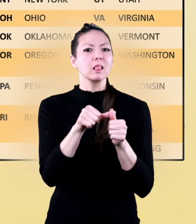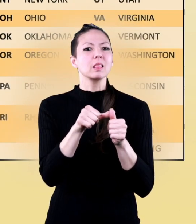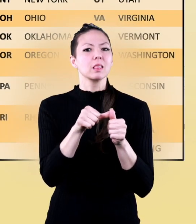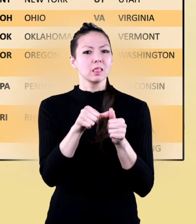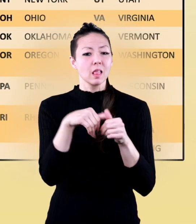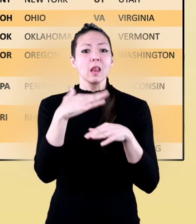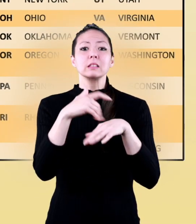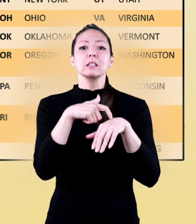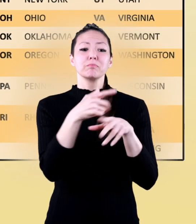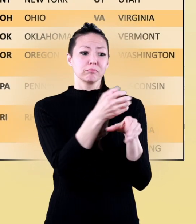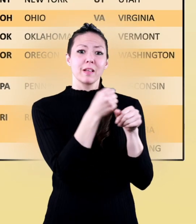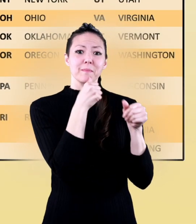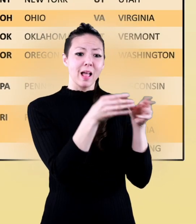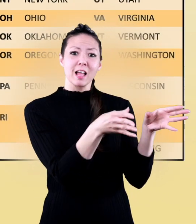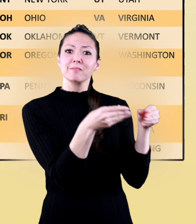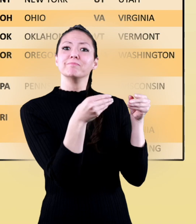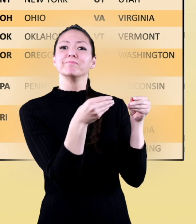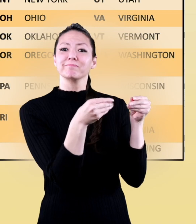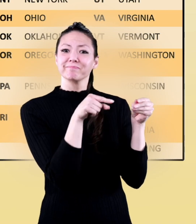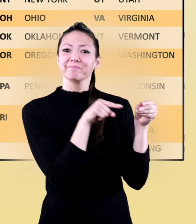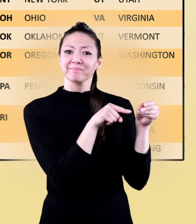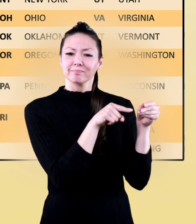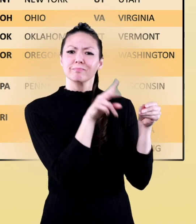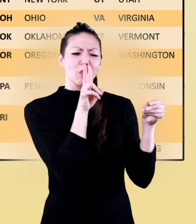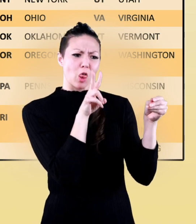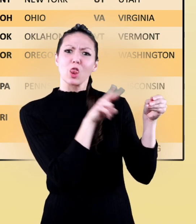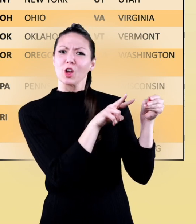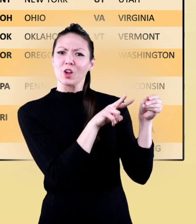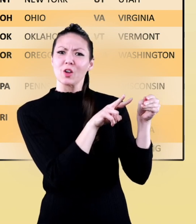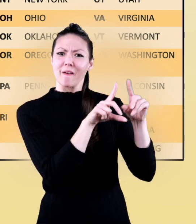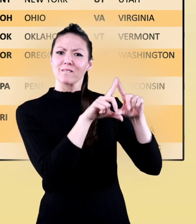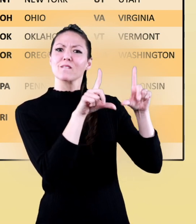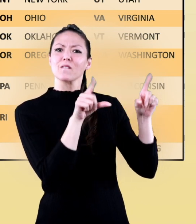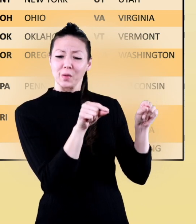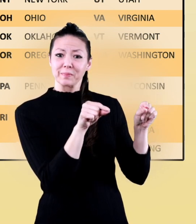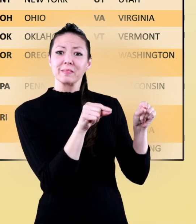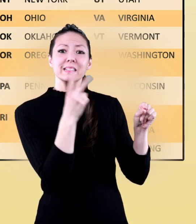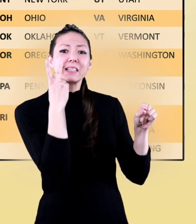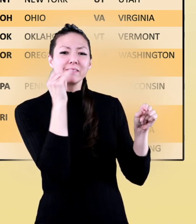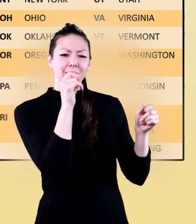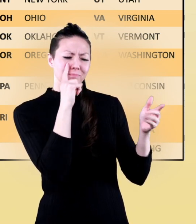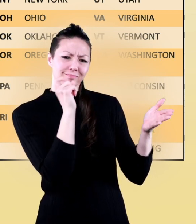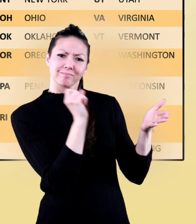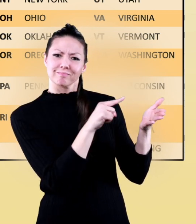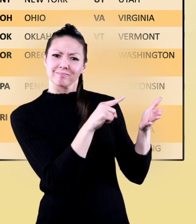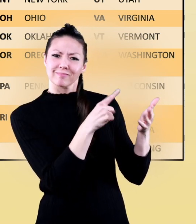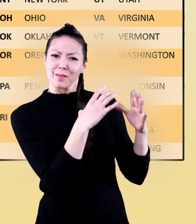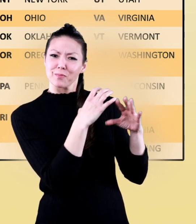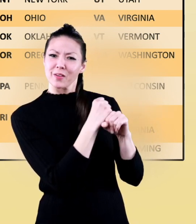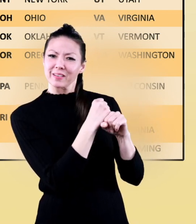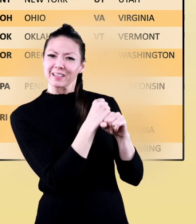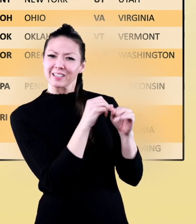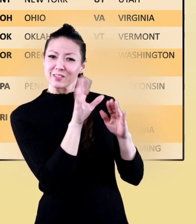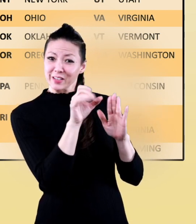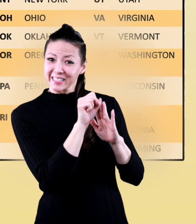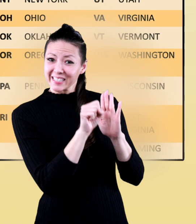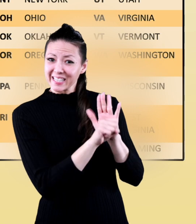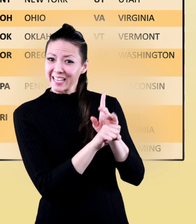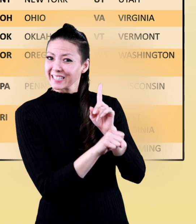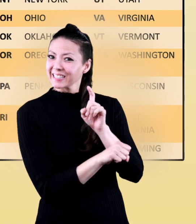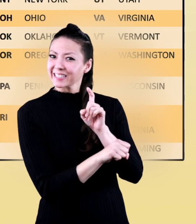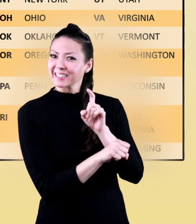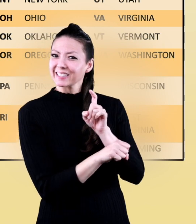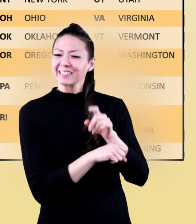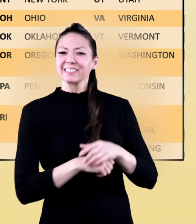mail. So, the next time you get the mail, you can look on the envelope and see if you can spot the abbreviation for